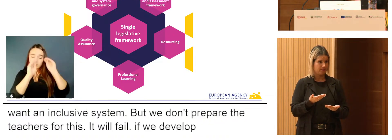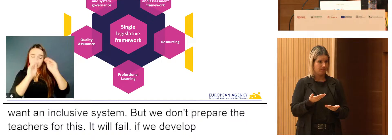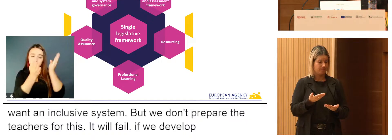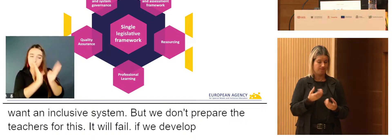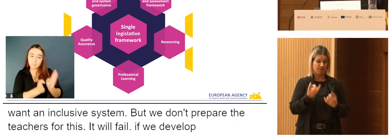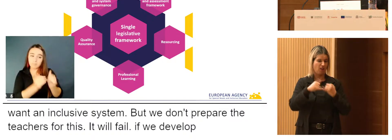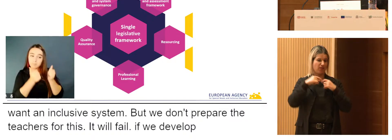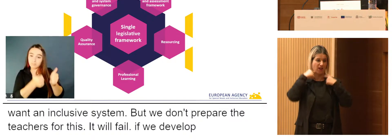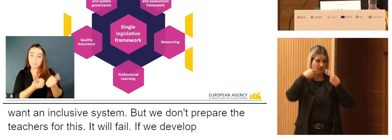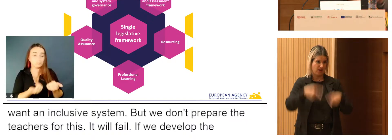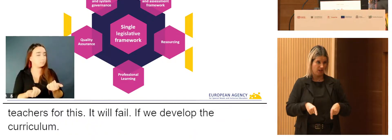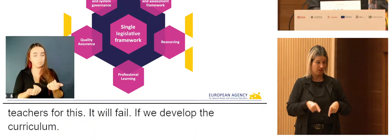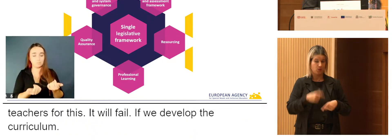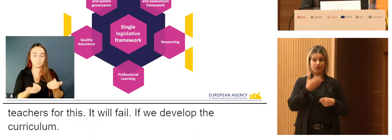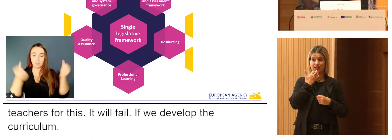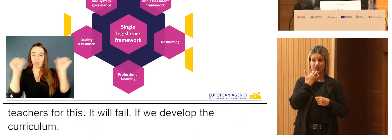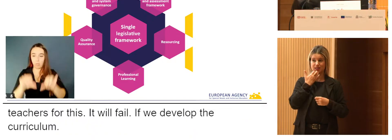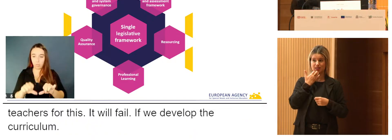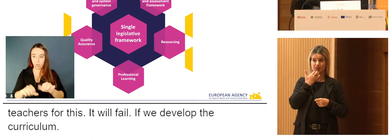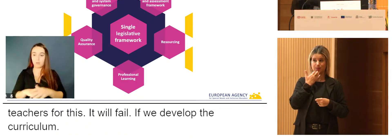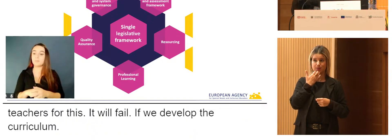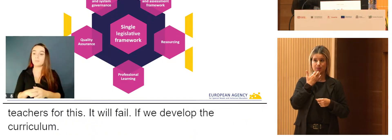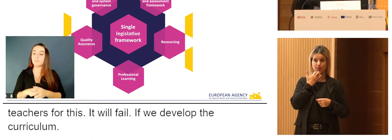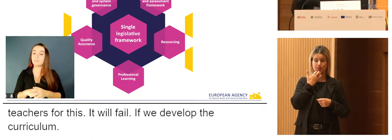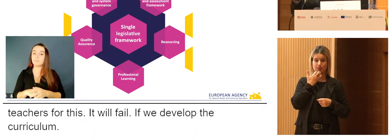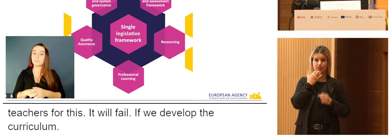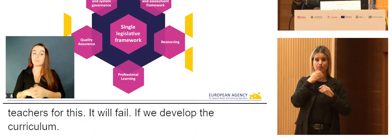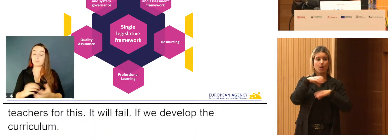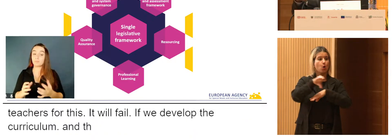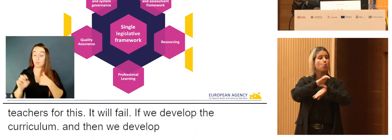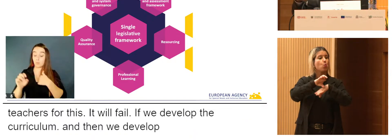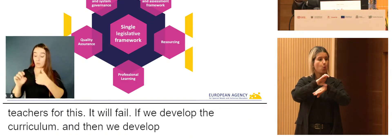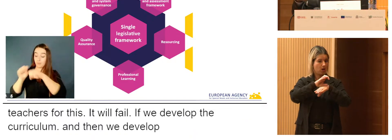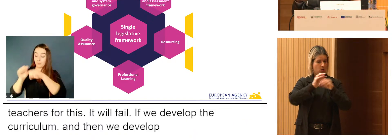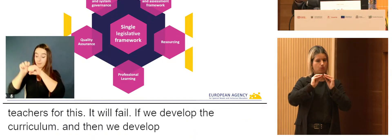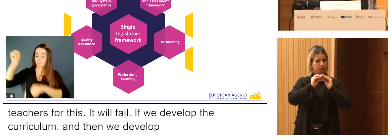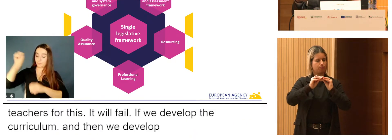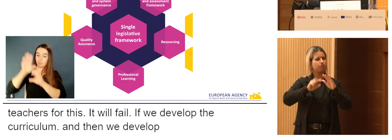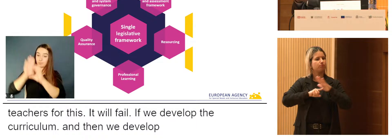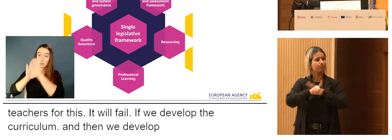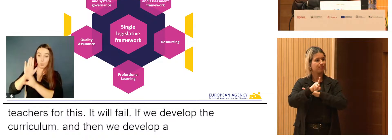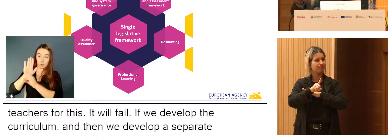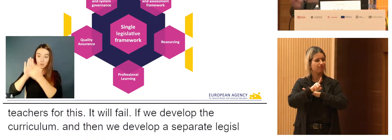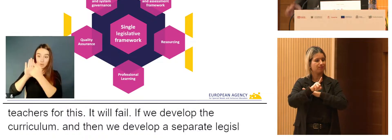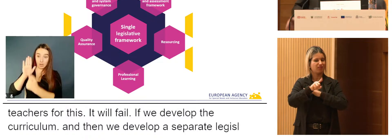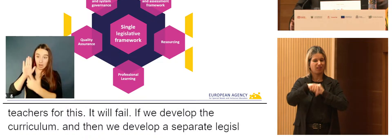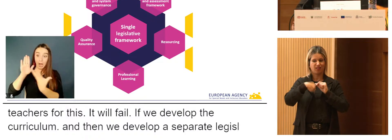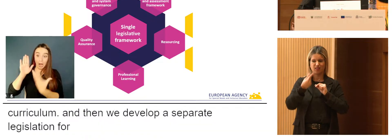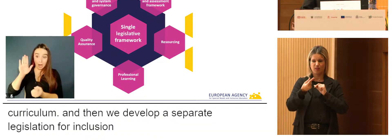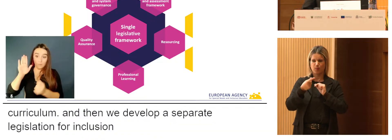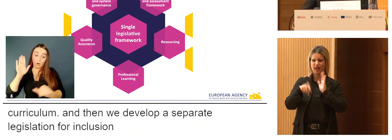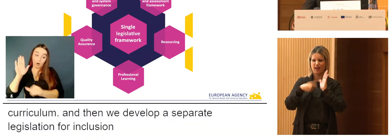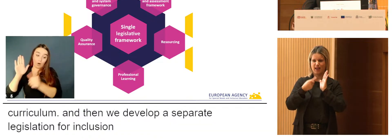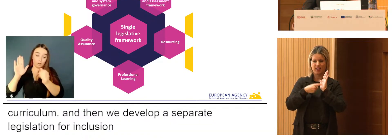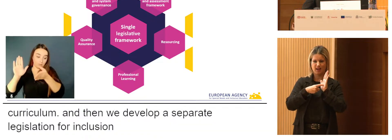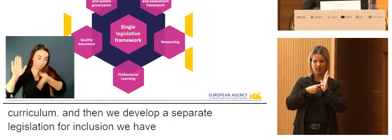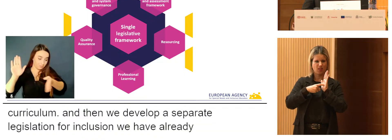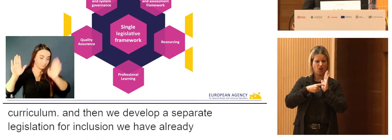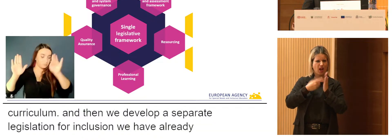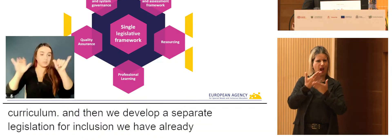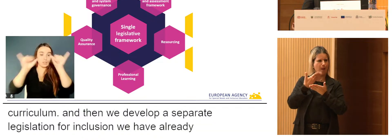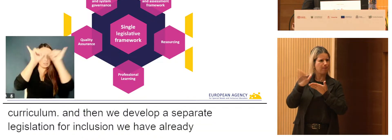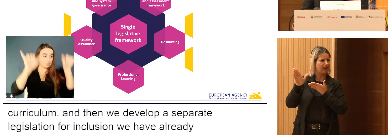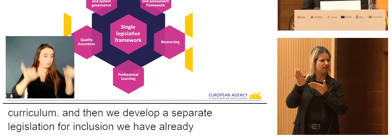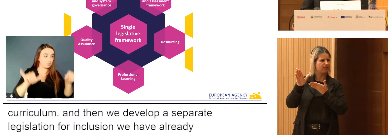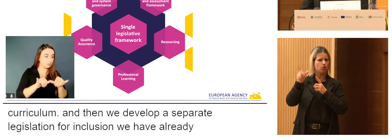curriculum, and then we develop a separate legislation for inclusion, we have already designed a